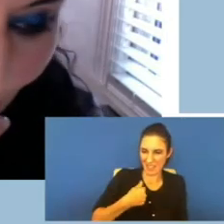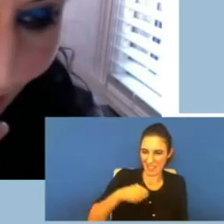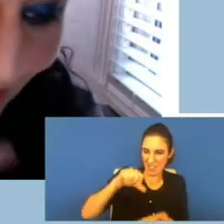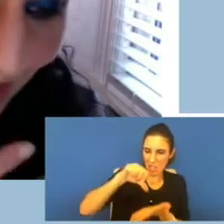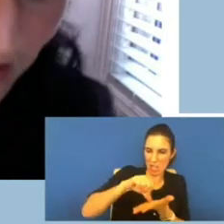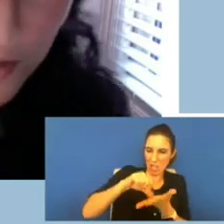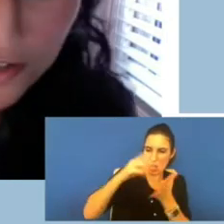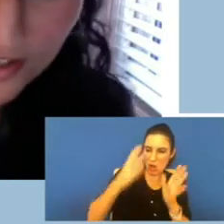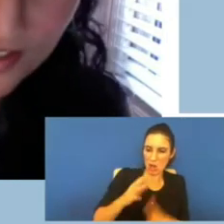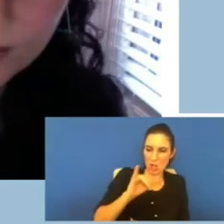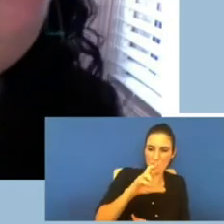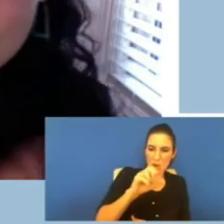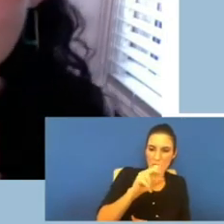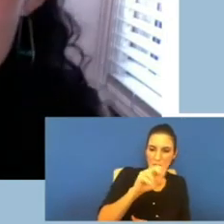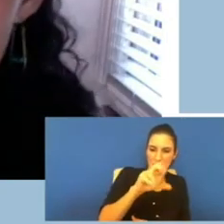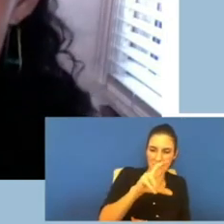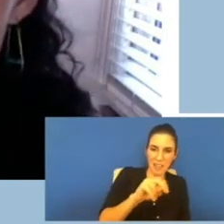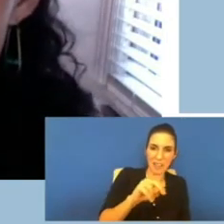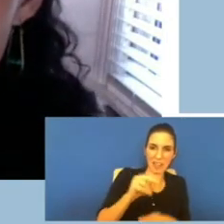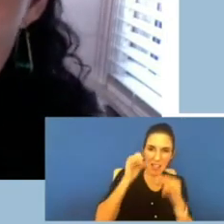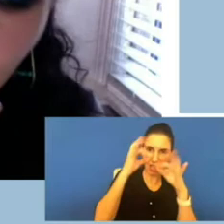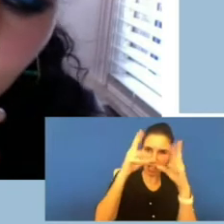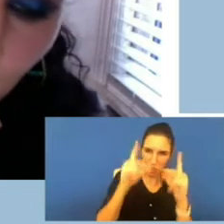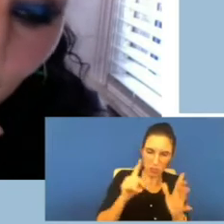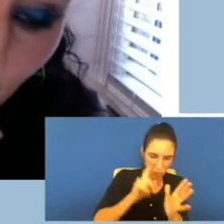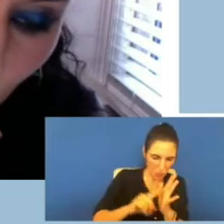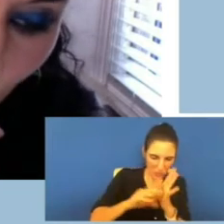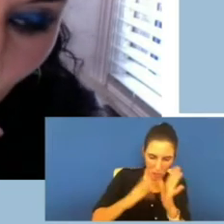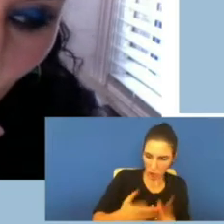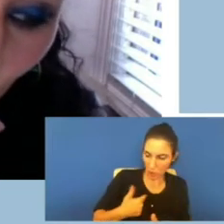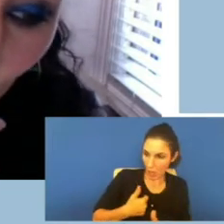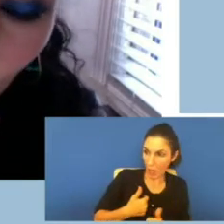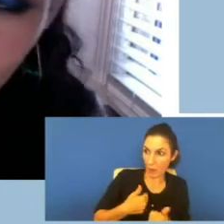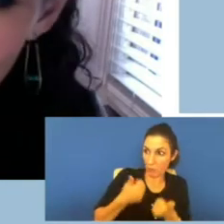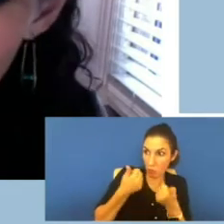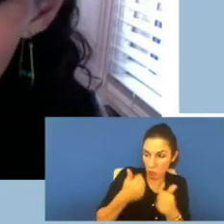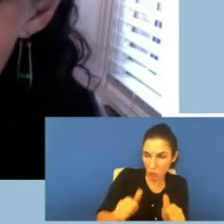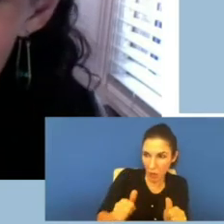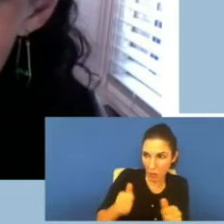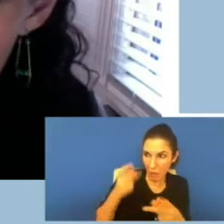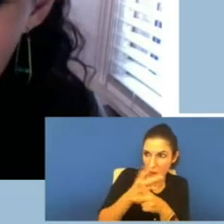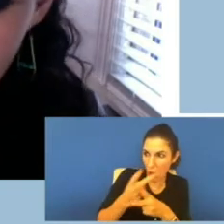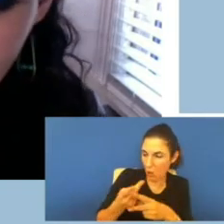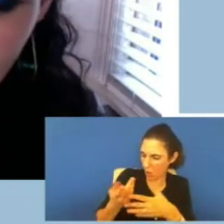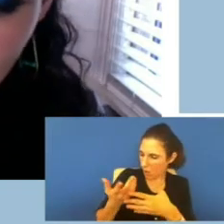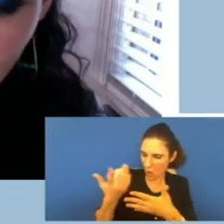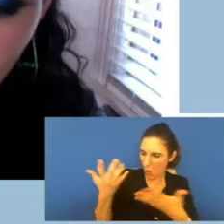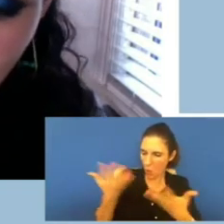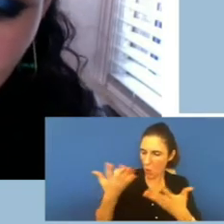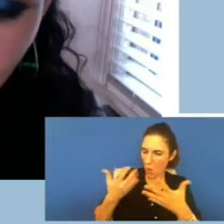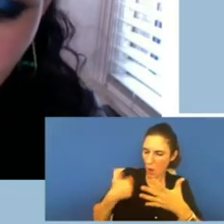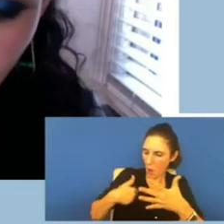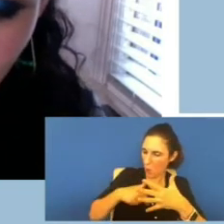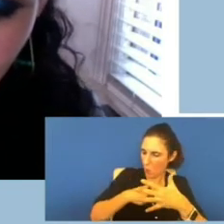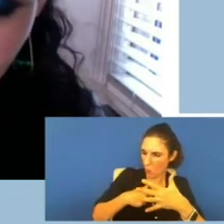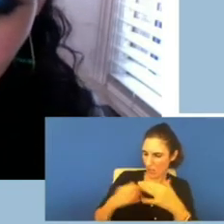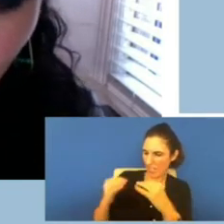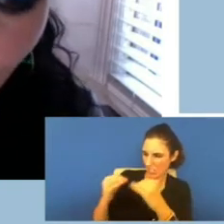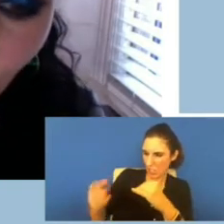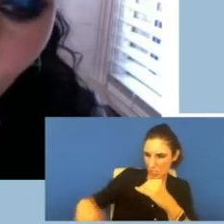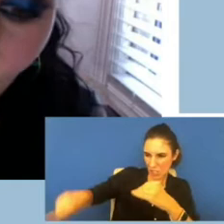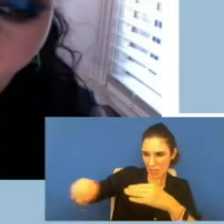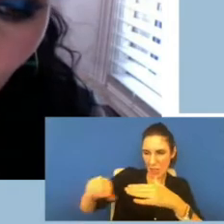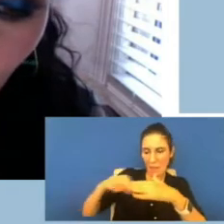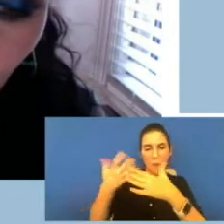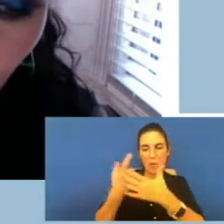and researcher, like I had questions about like, what are we implicitly teaching when we engage with drones without having a critical conversation